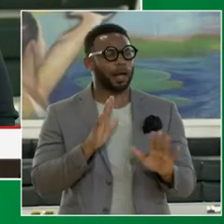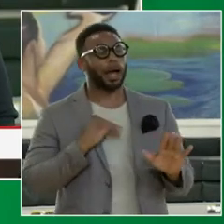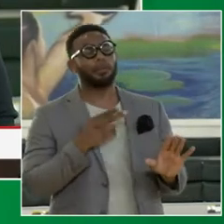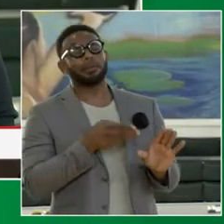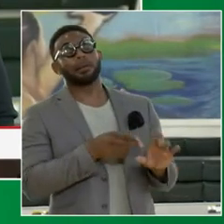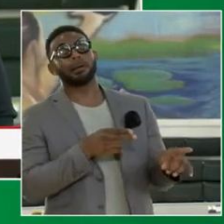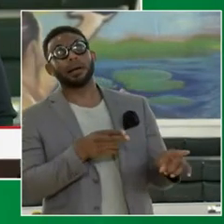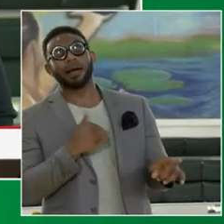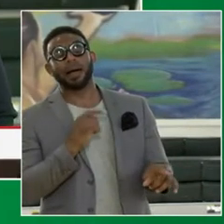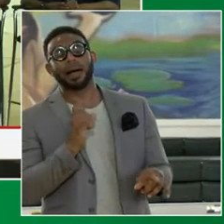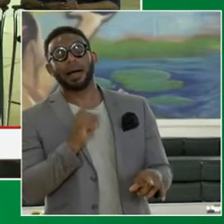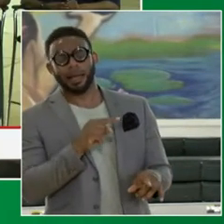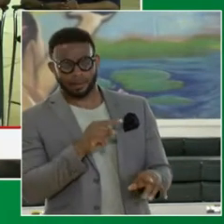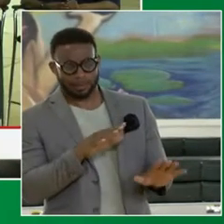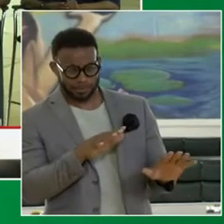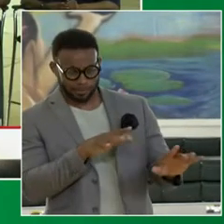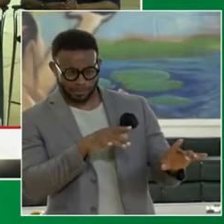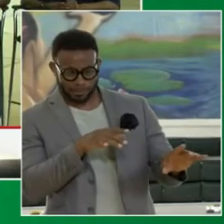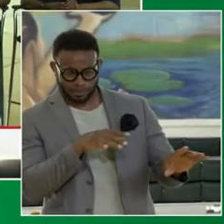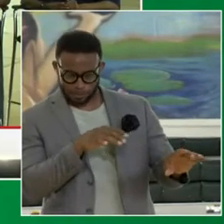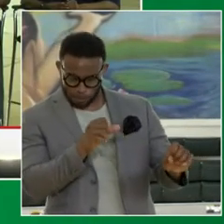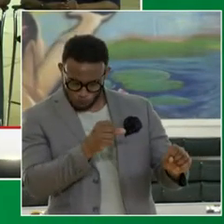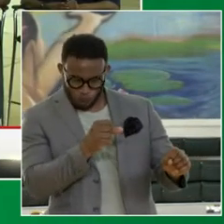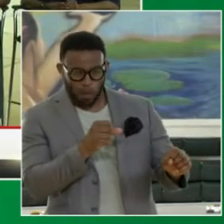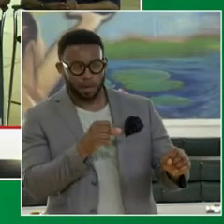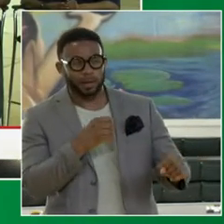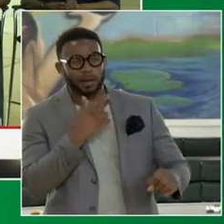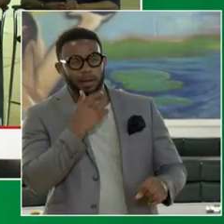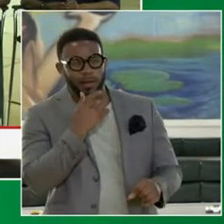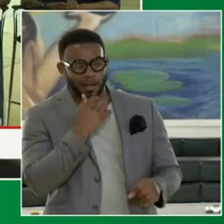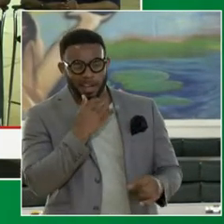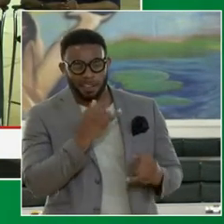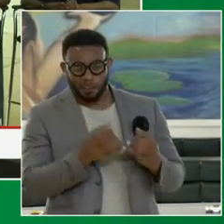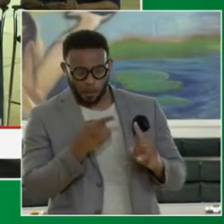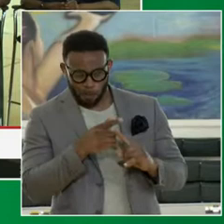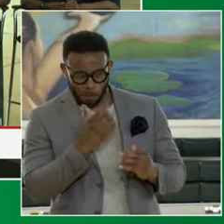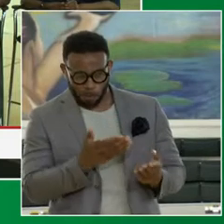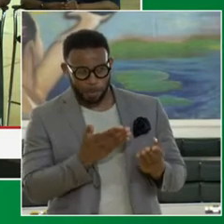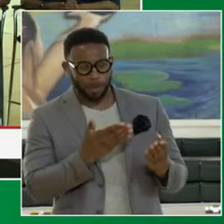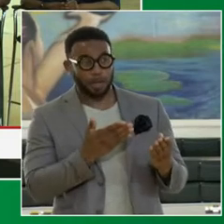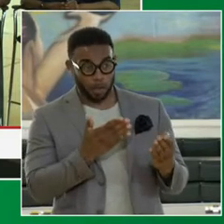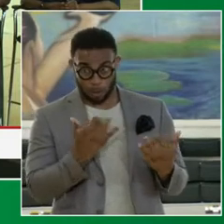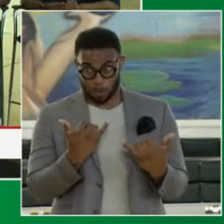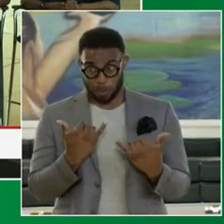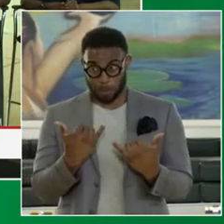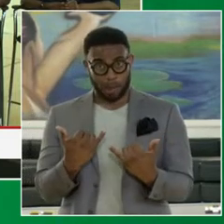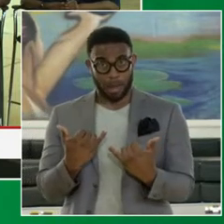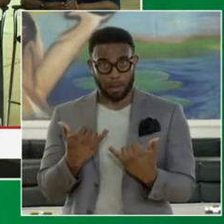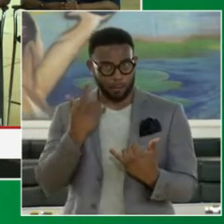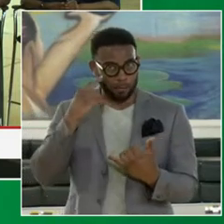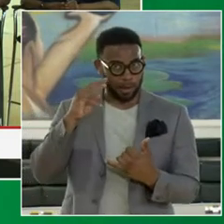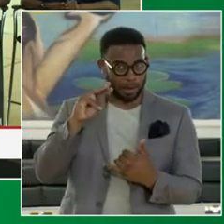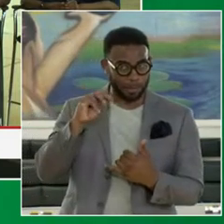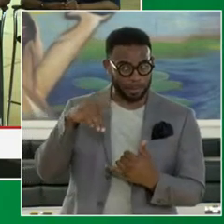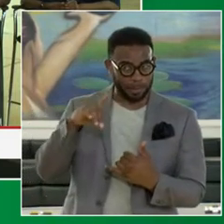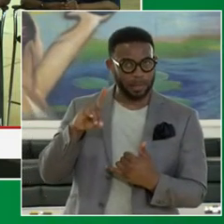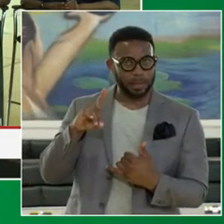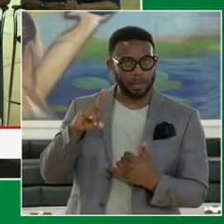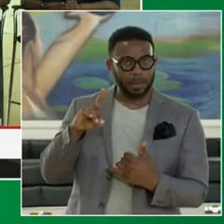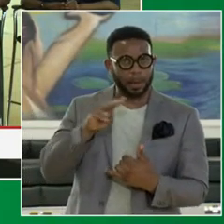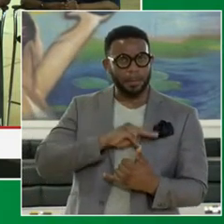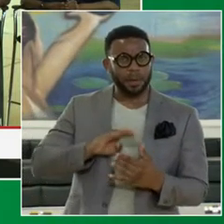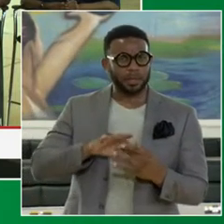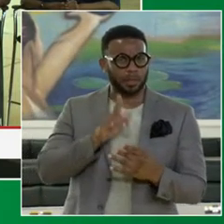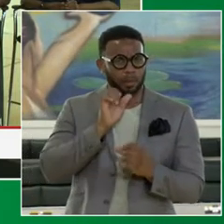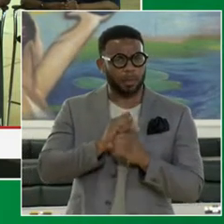in because I asked the panel today, I said, just jump in when you have a finer point that you want to put on something. So right now, just for MPD, because Mayor Bowser said